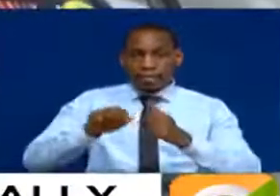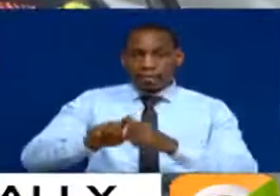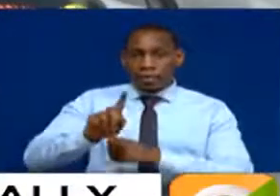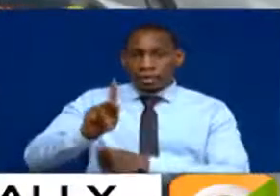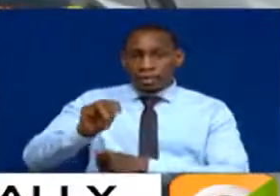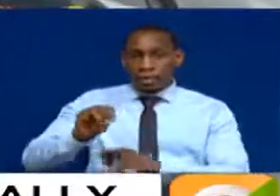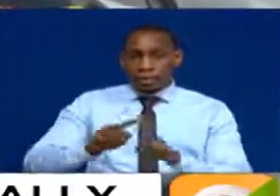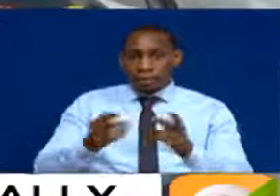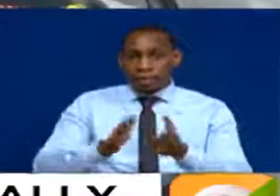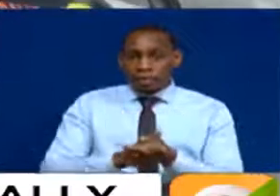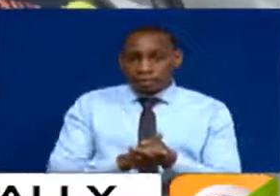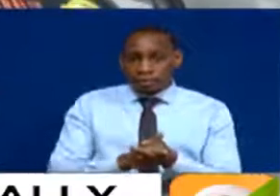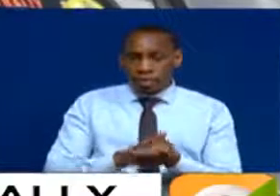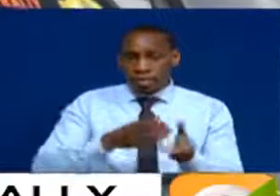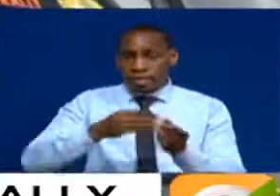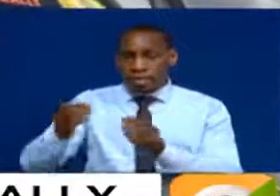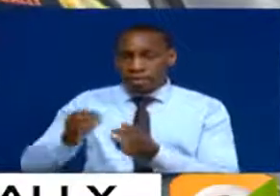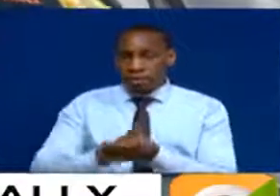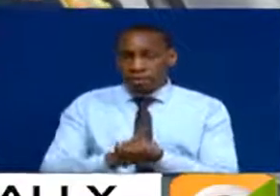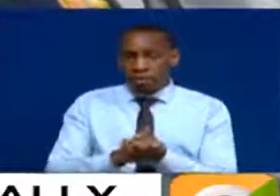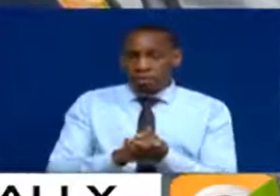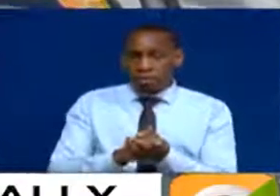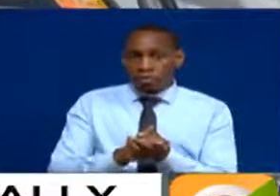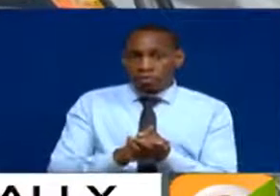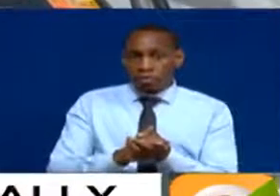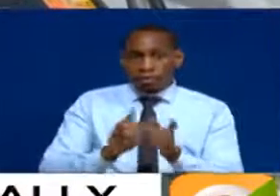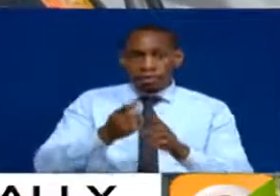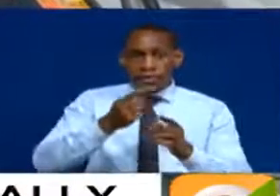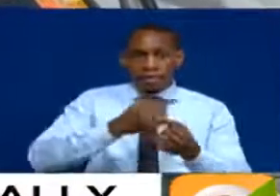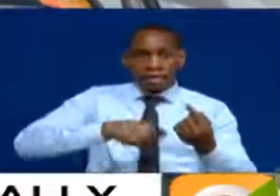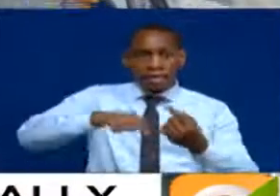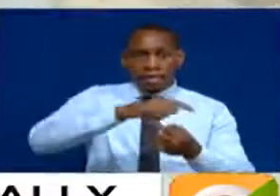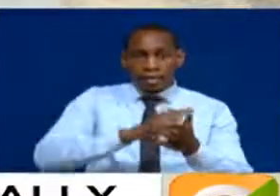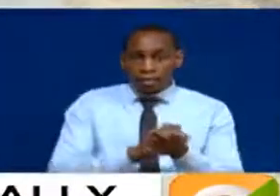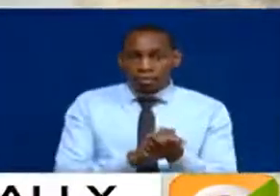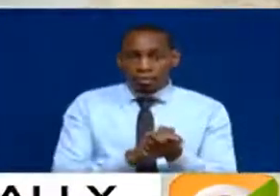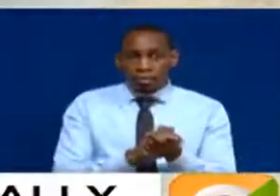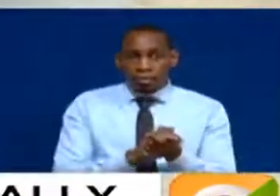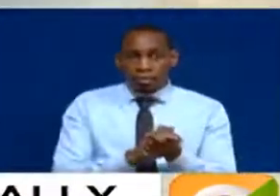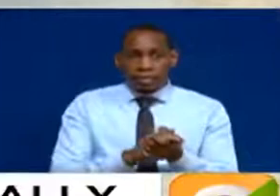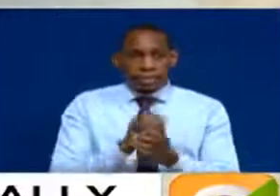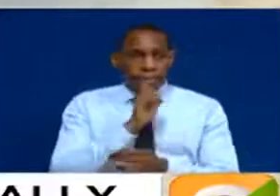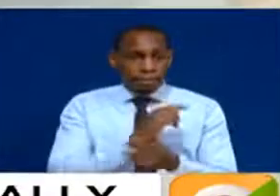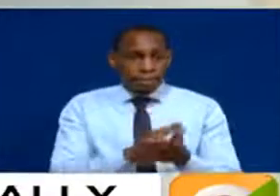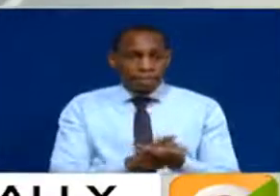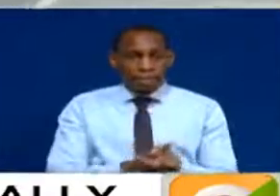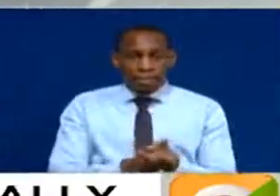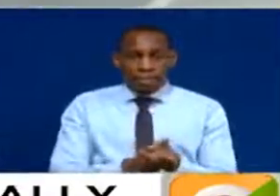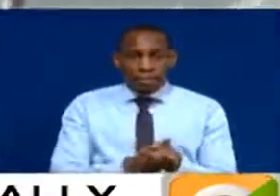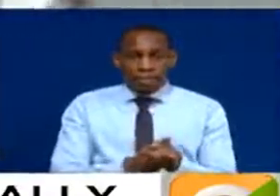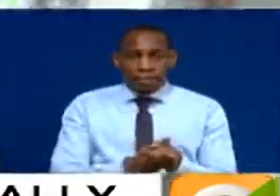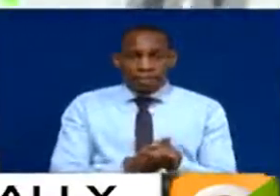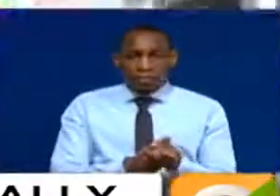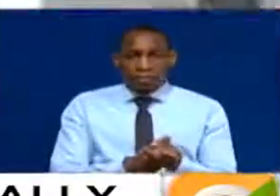kilometer course from Poror to Kipsaos. The third stage at Nyaru and concludes at